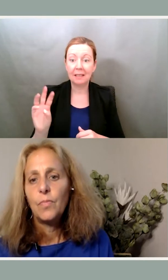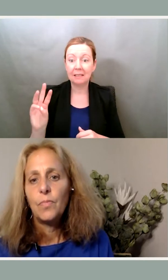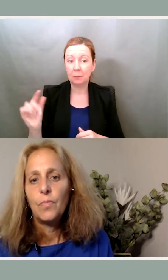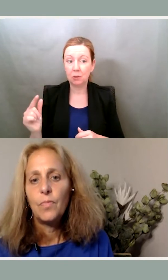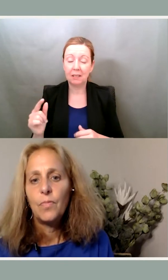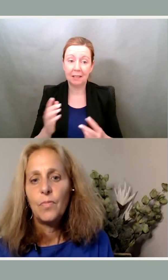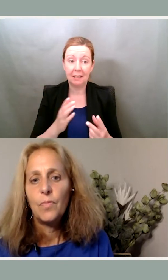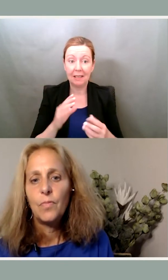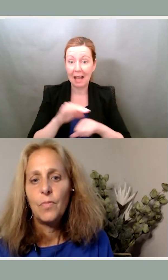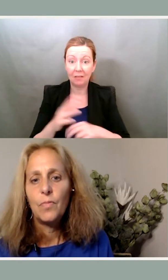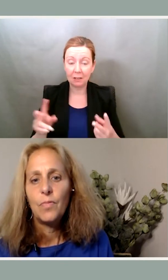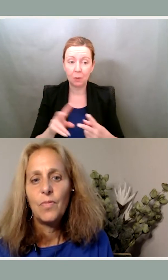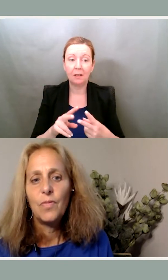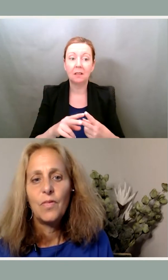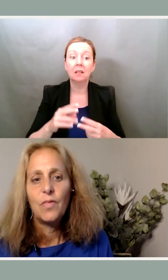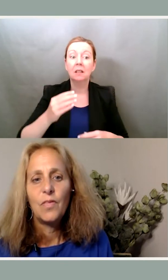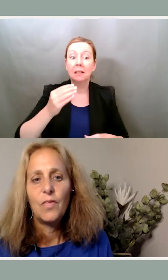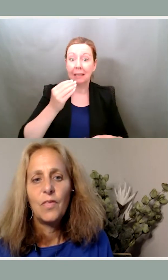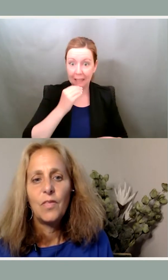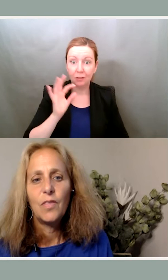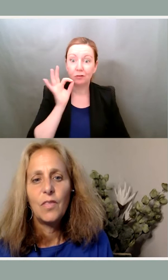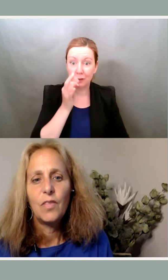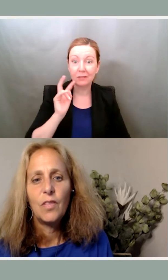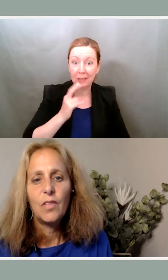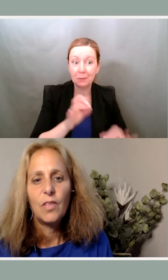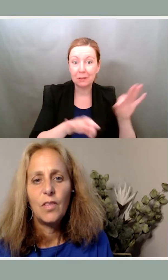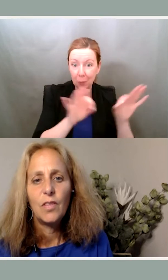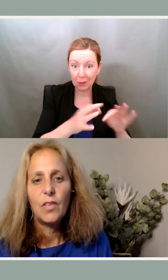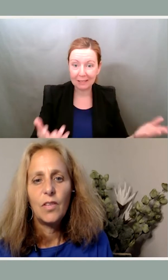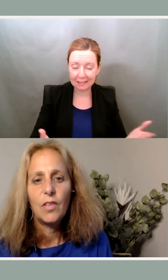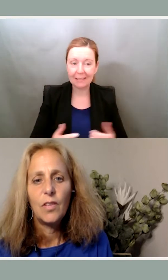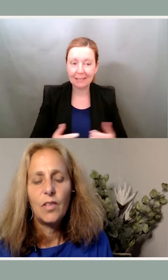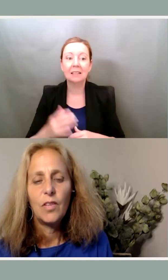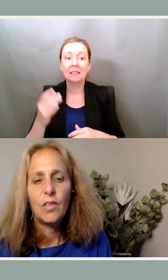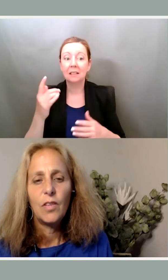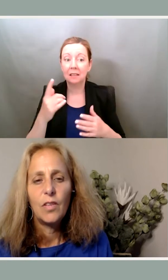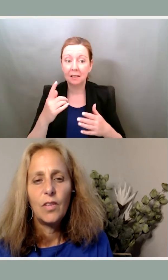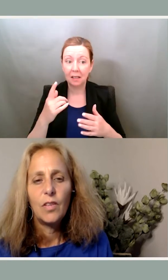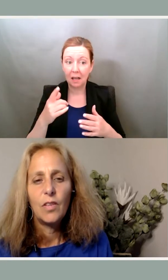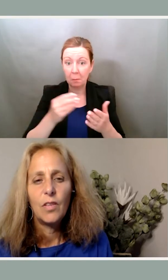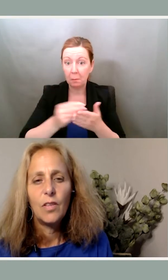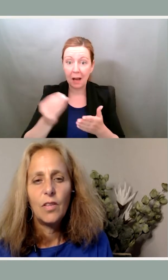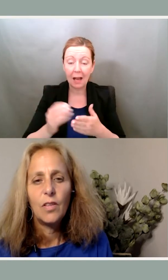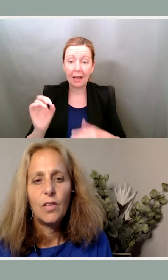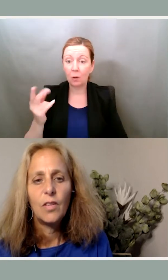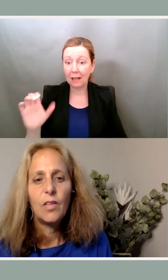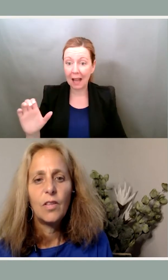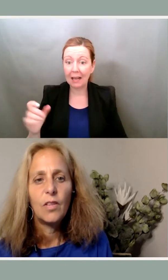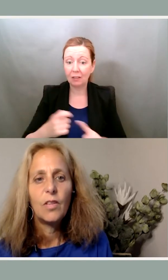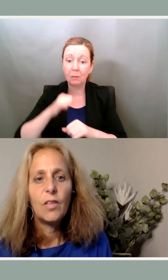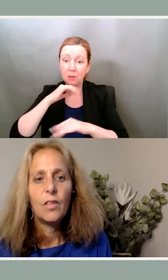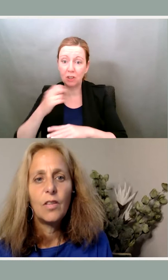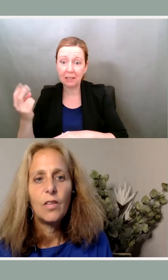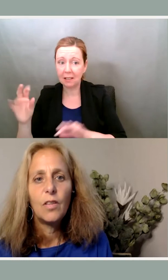twofold. Eating fruits and vegetables, number one. If one can afford, then buying organic from the dirty dozen,